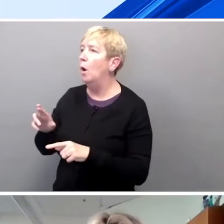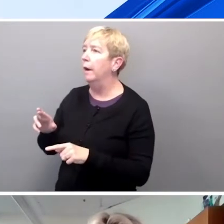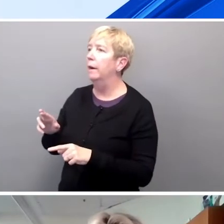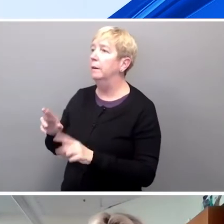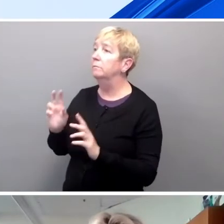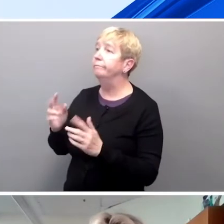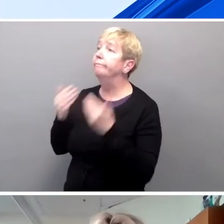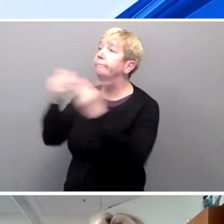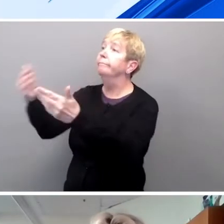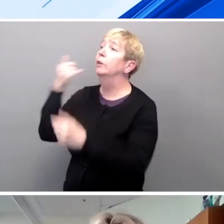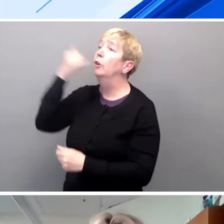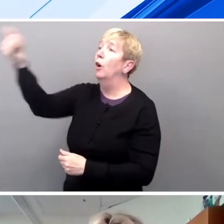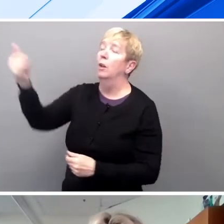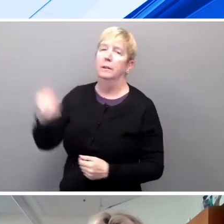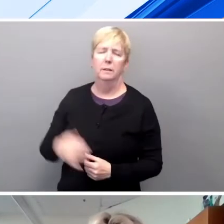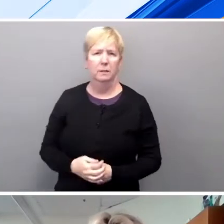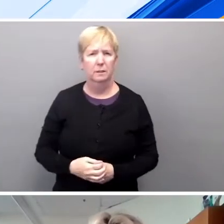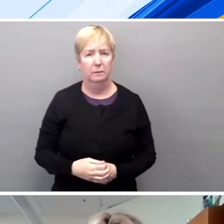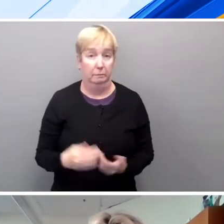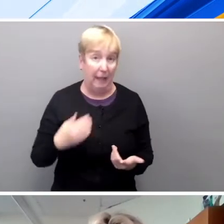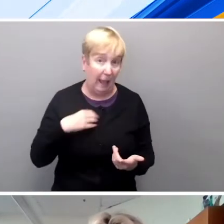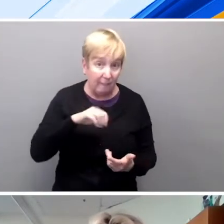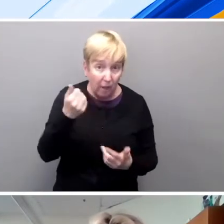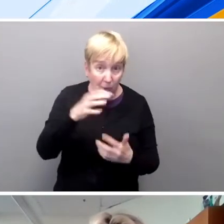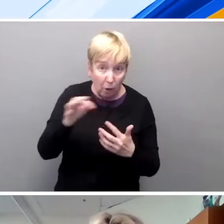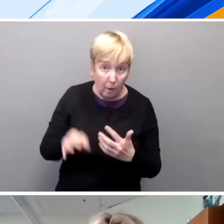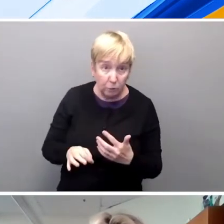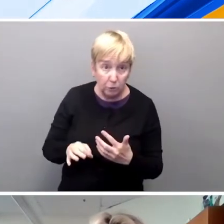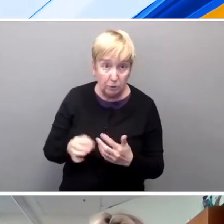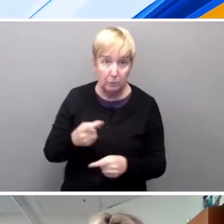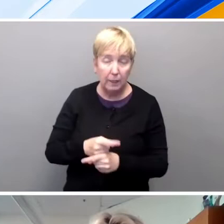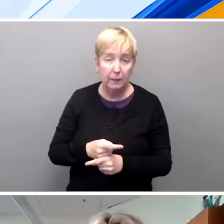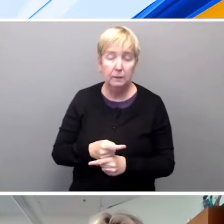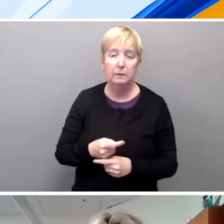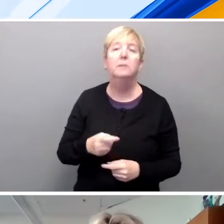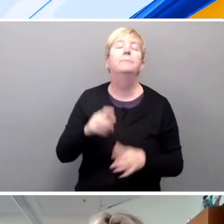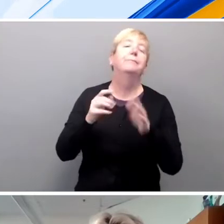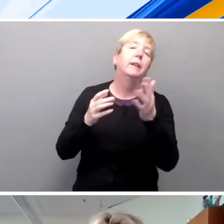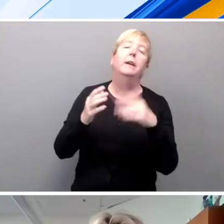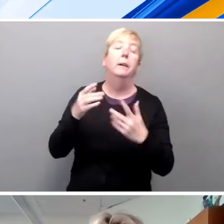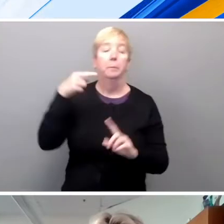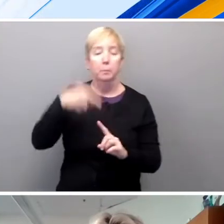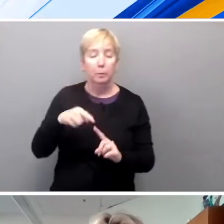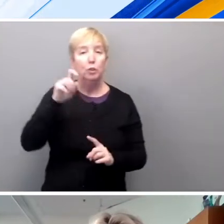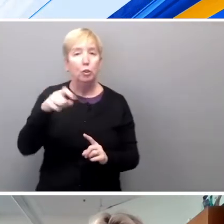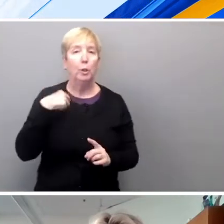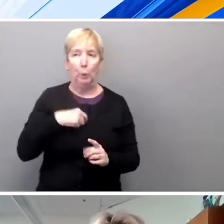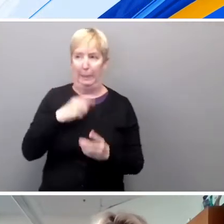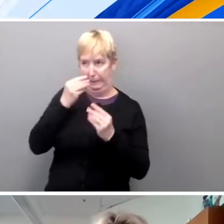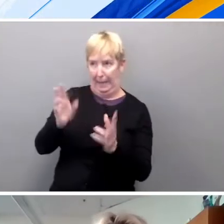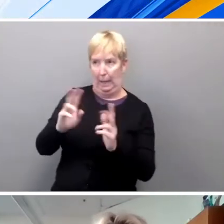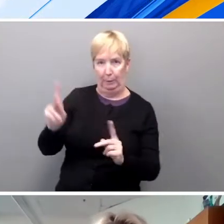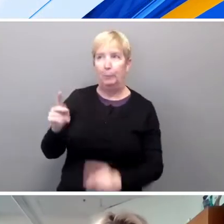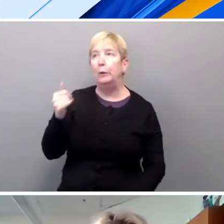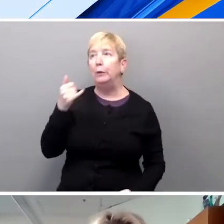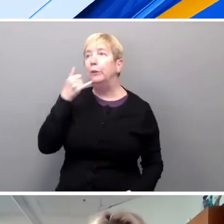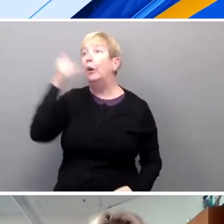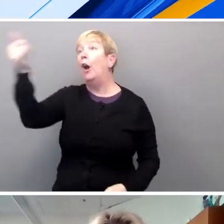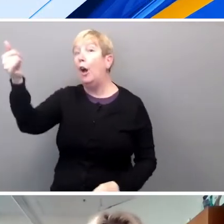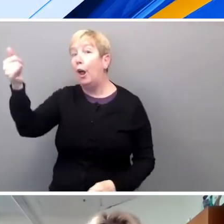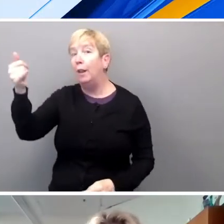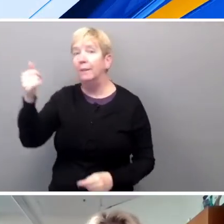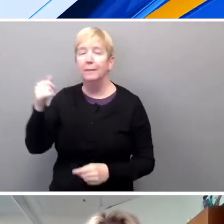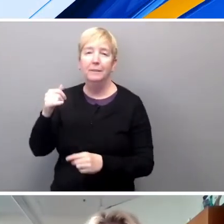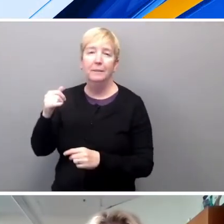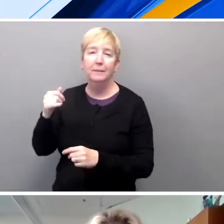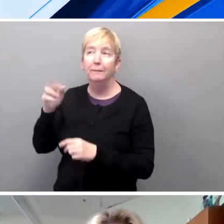But I guess there are other options out there from what I'm hearing from my coworkers. So should we be telling people to call in or just your local pharmacy and